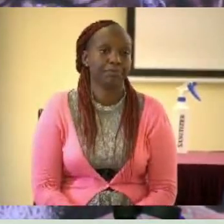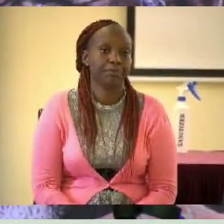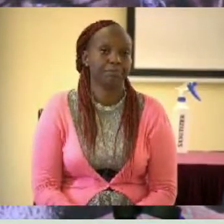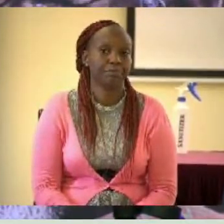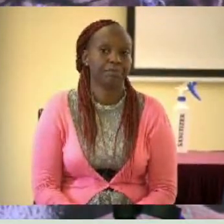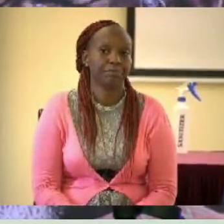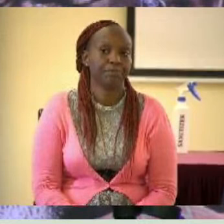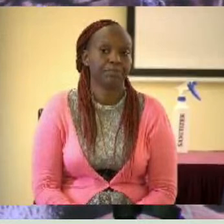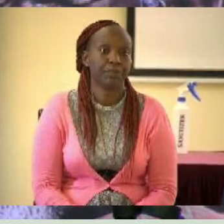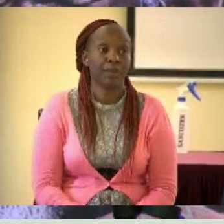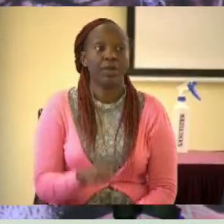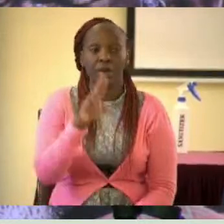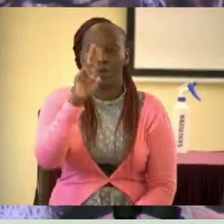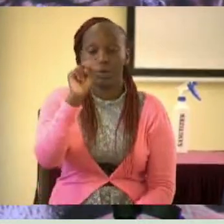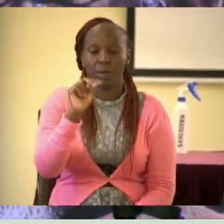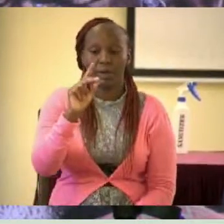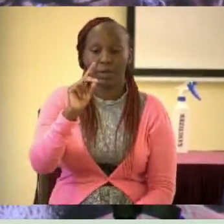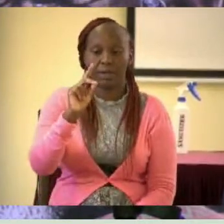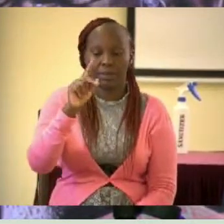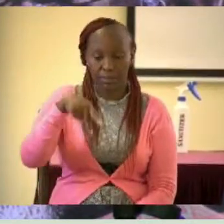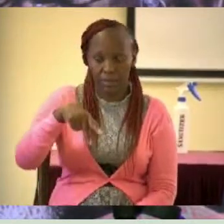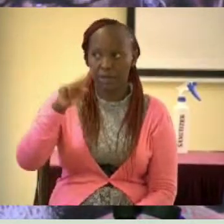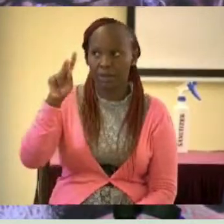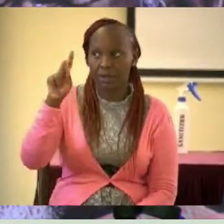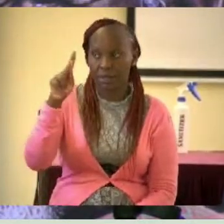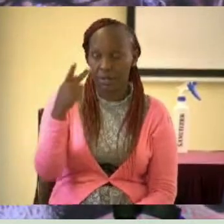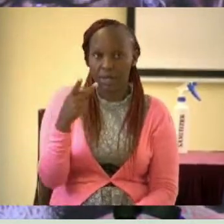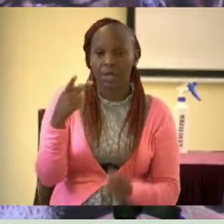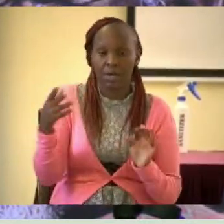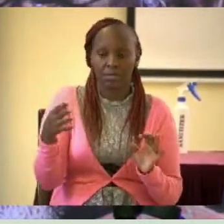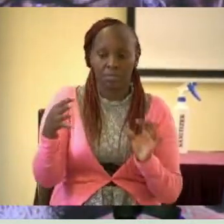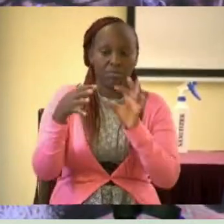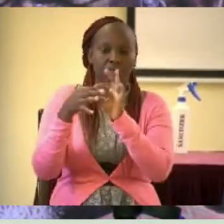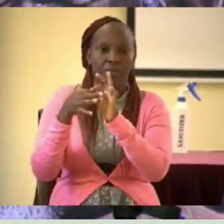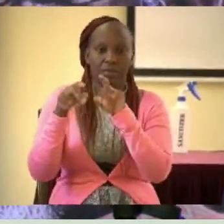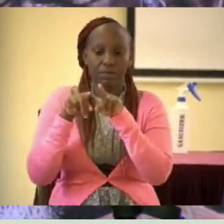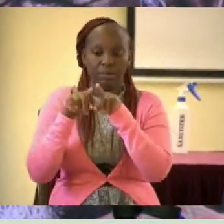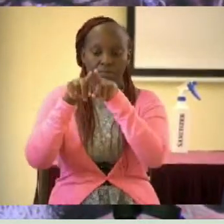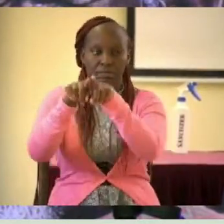But then UNDP's Kenya strategy is also vertically linked to